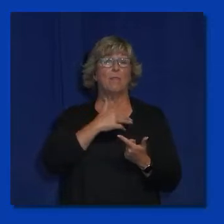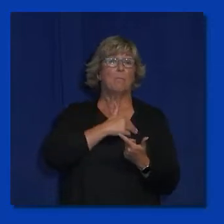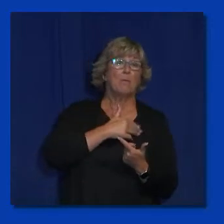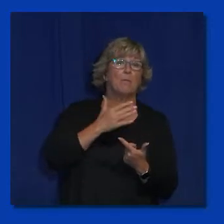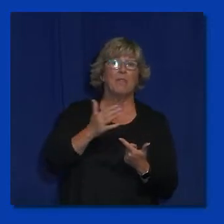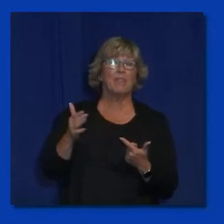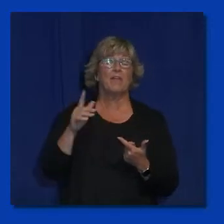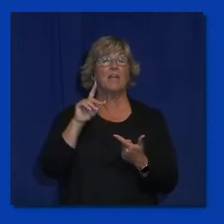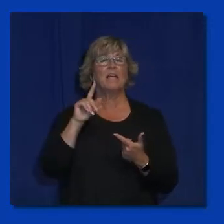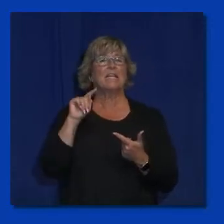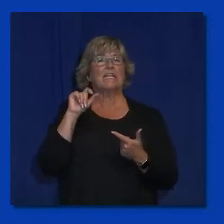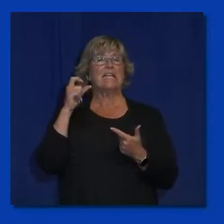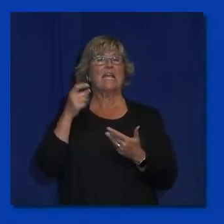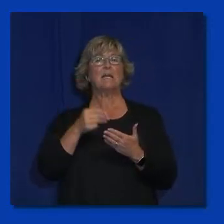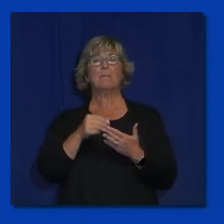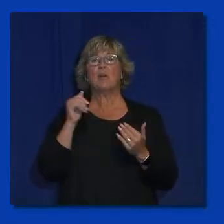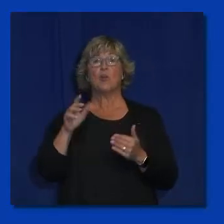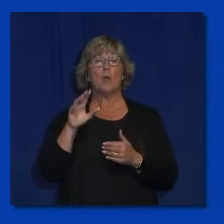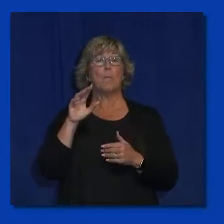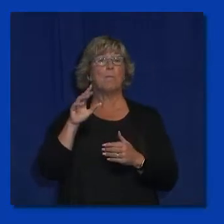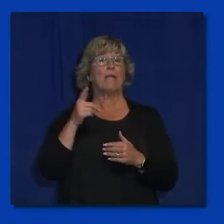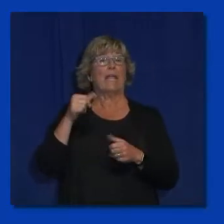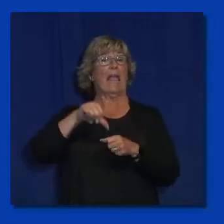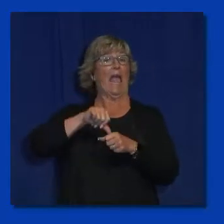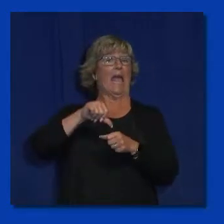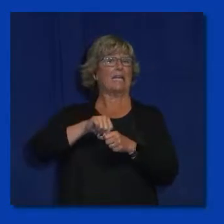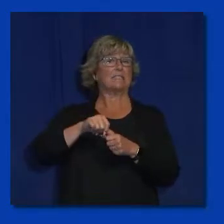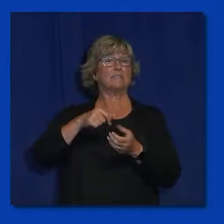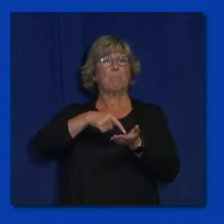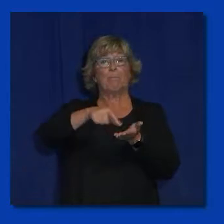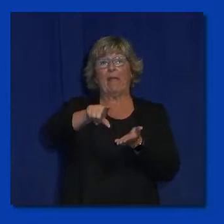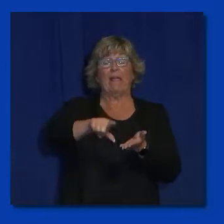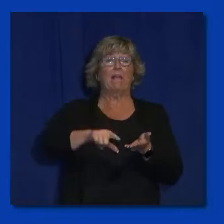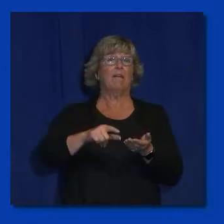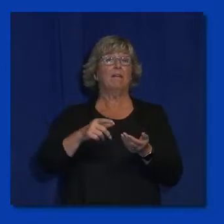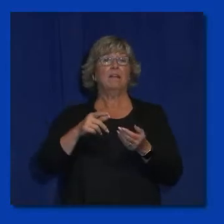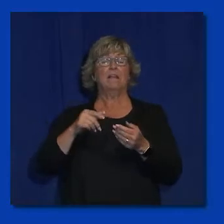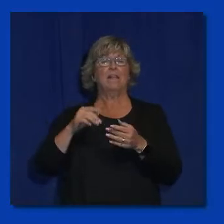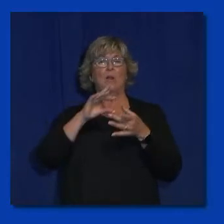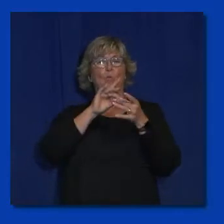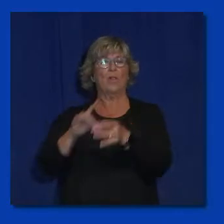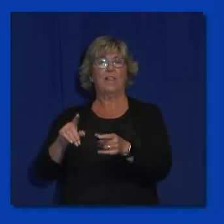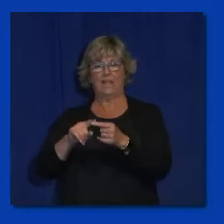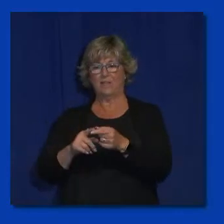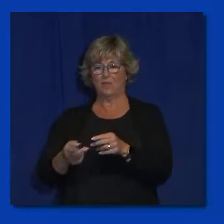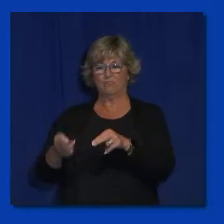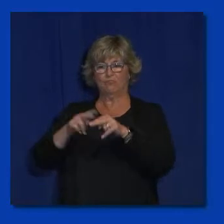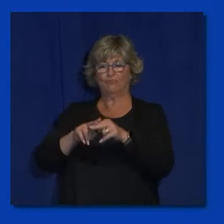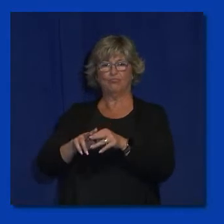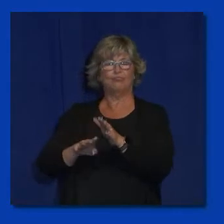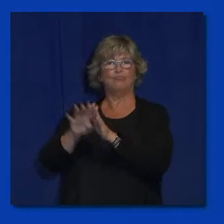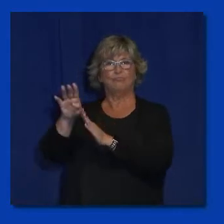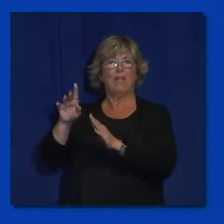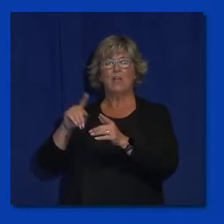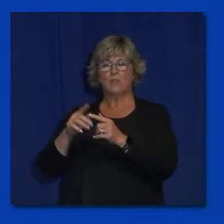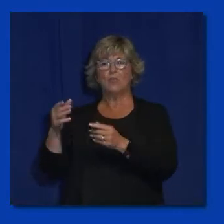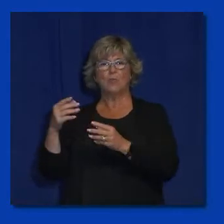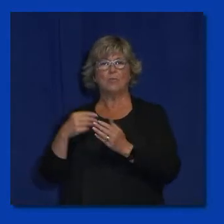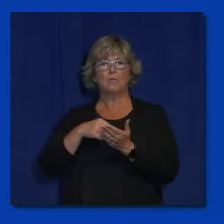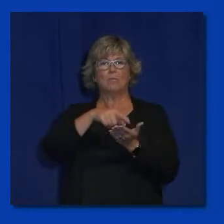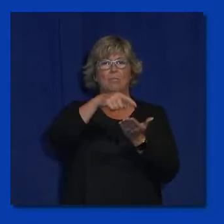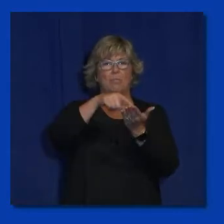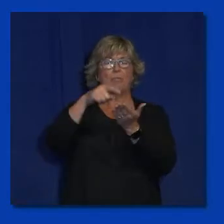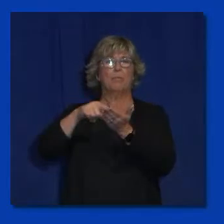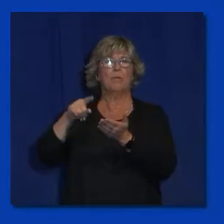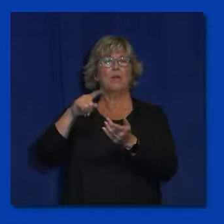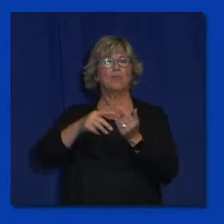simple tax refund. It could be a gas refund. Whatever it is, it's inflation refund and relief,